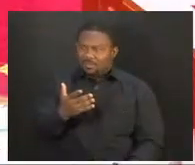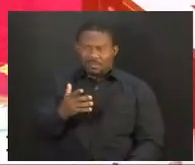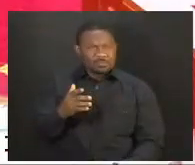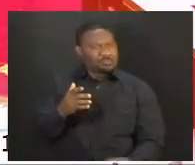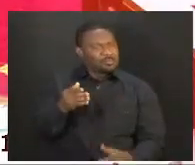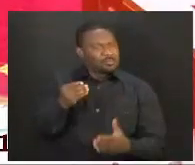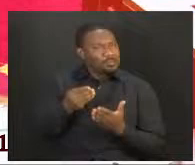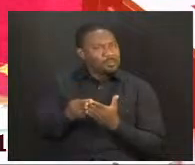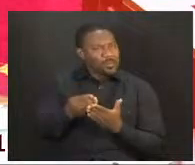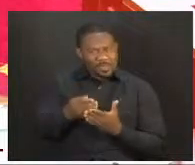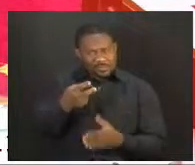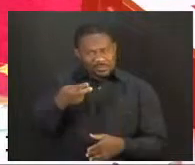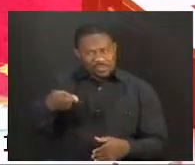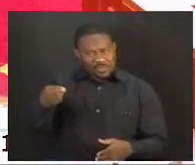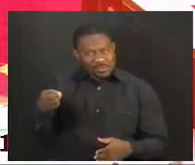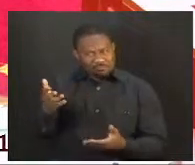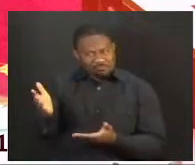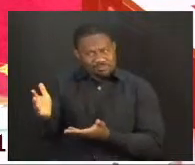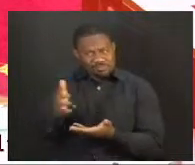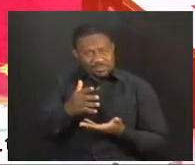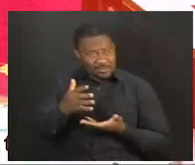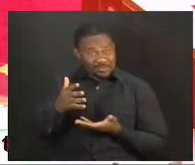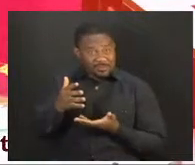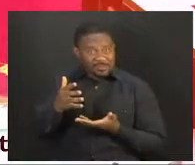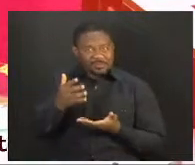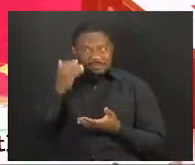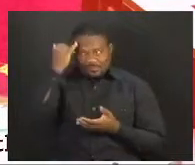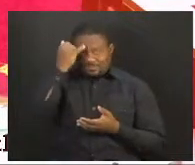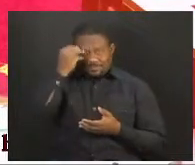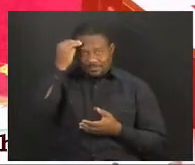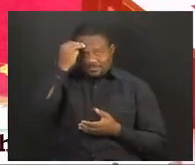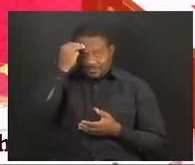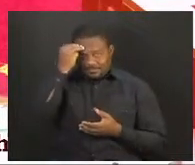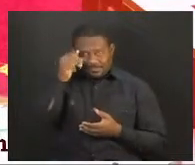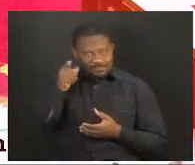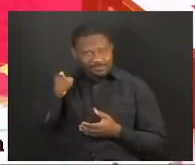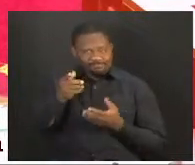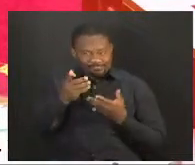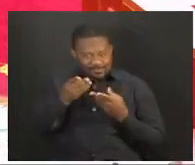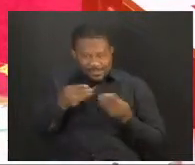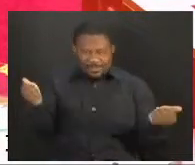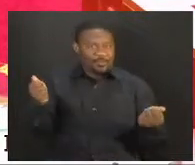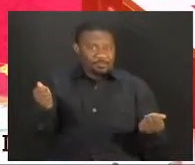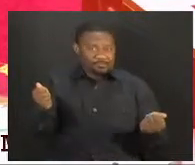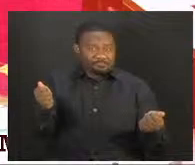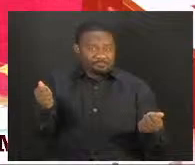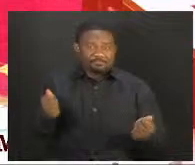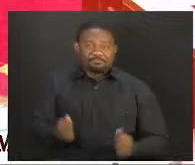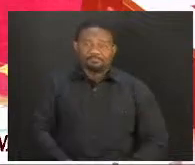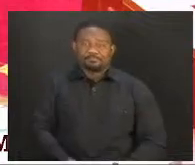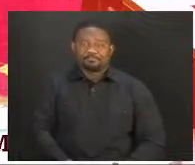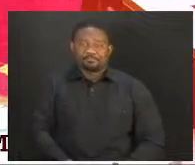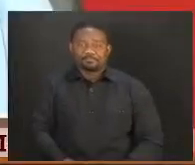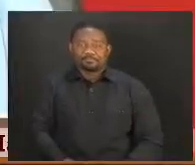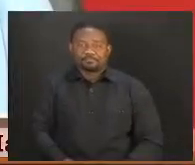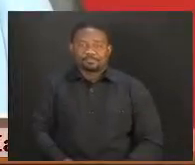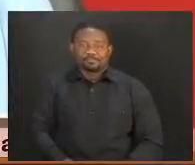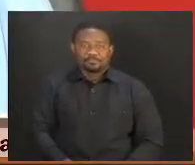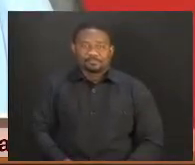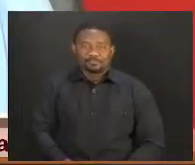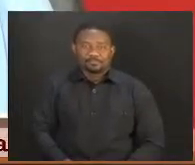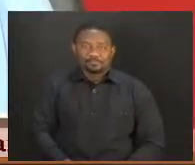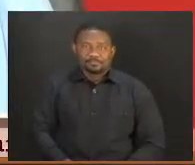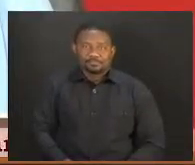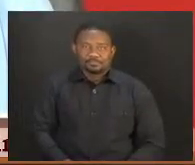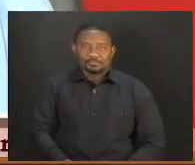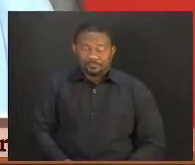financing. His Excellency President John Dramani Mahama has resolved it. Mr. Speaker, let